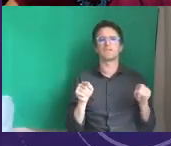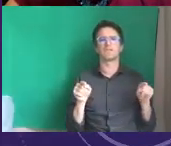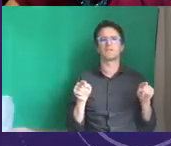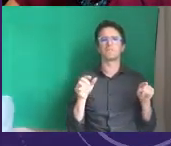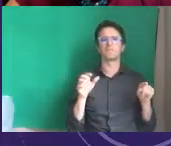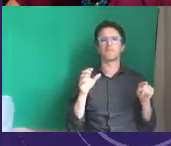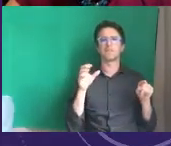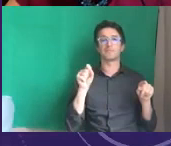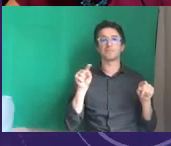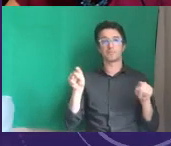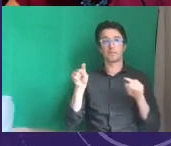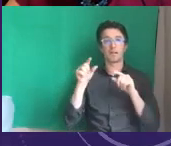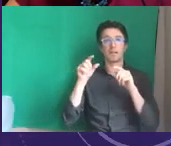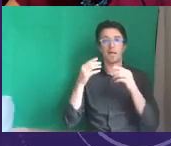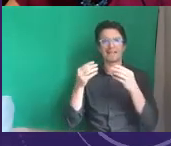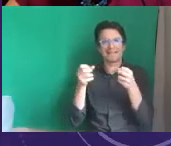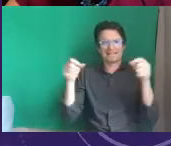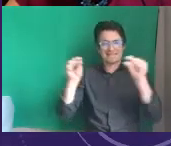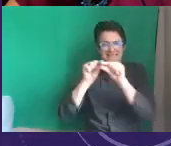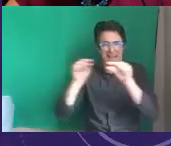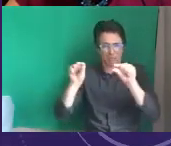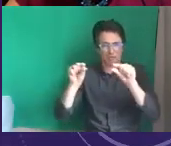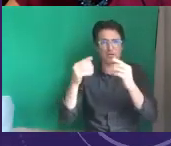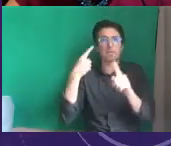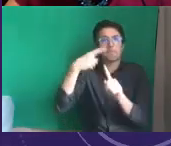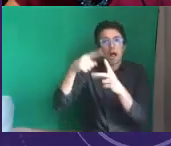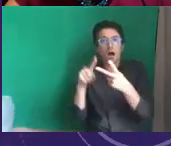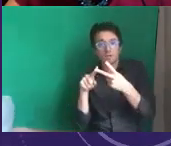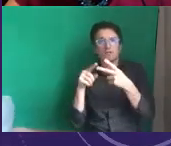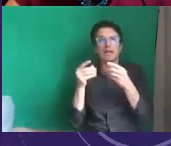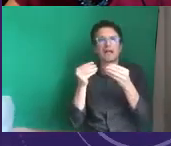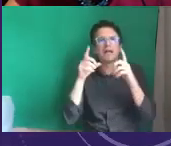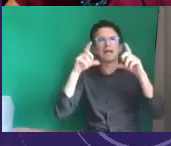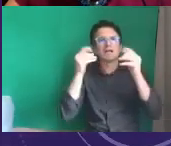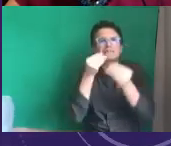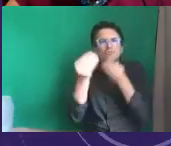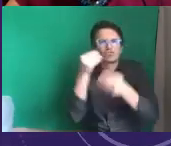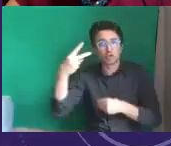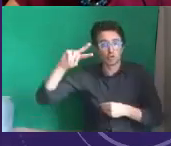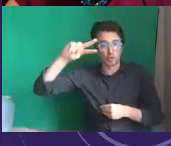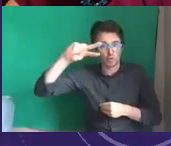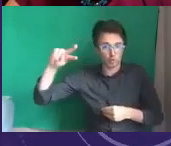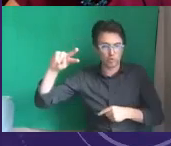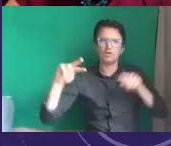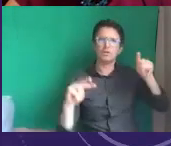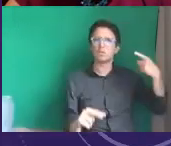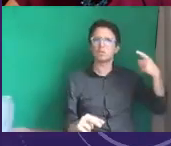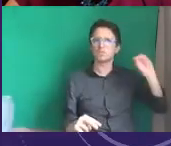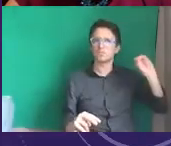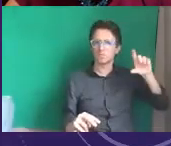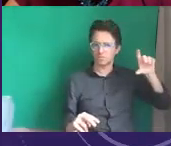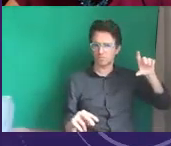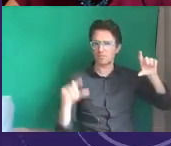consistent about editing photos to add the alt text and code into the photo, but that's because a screen